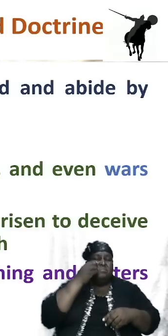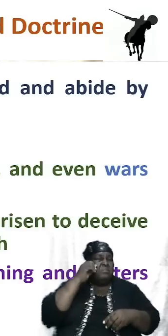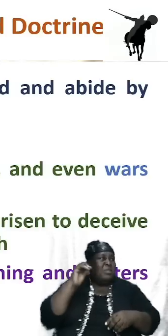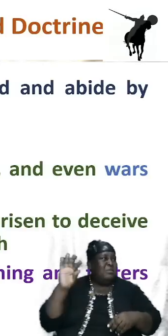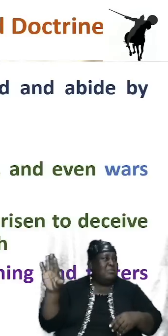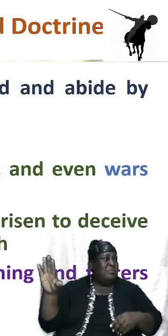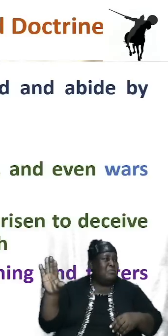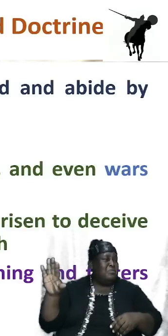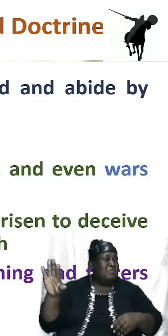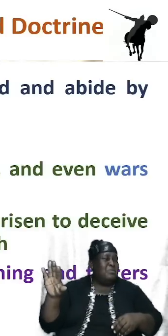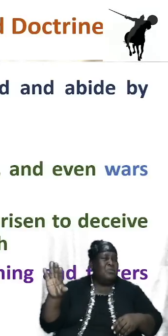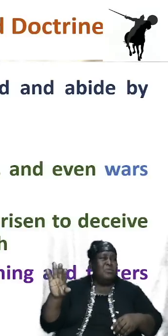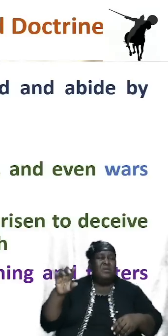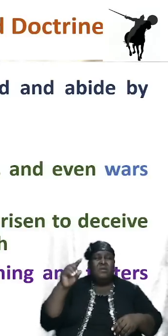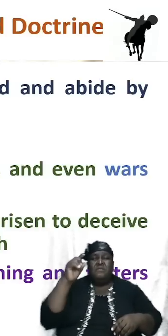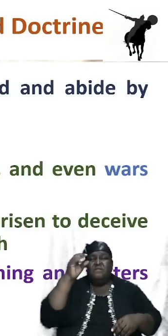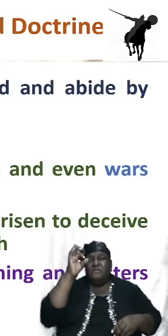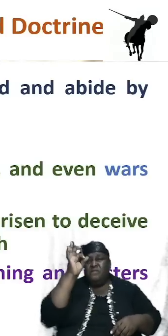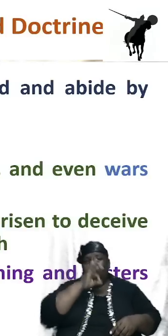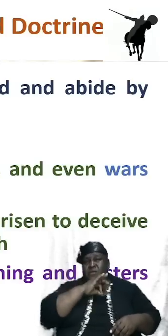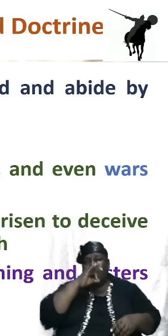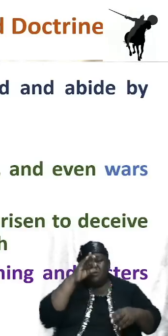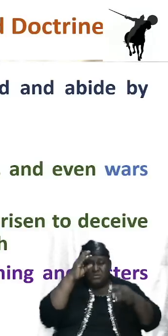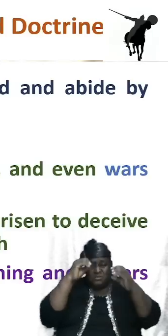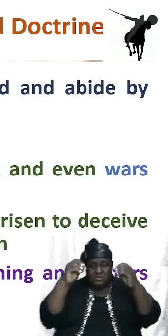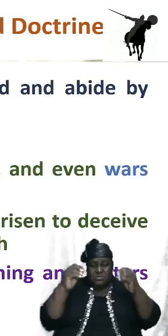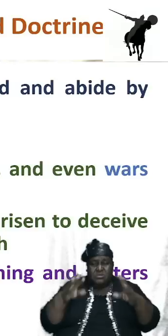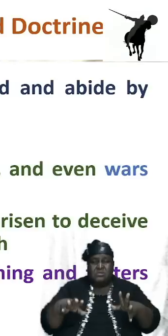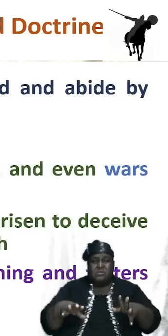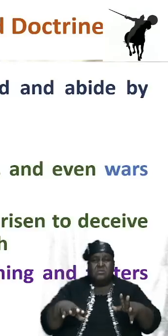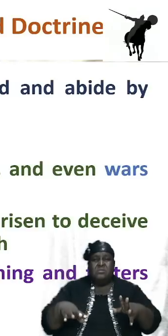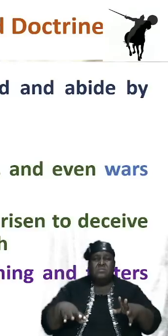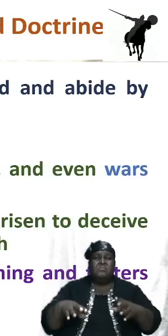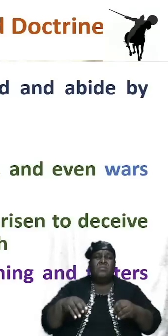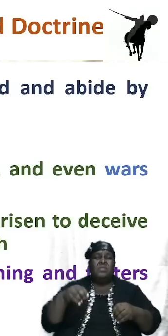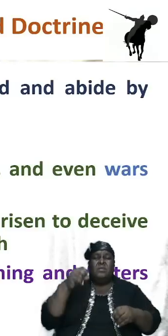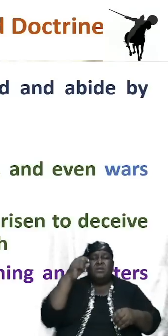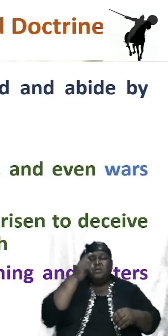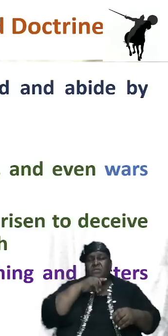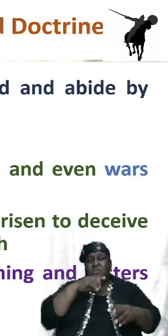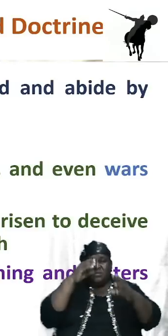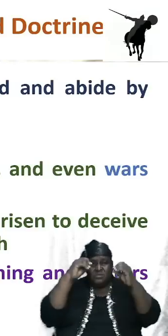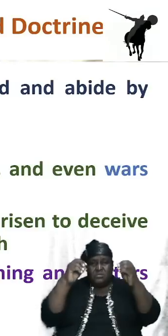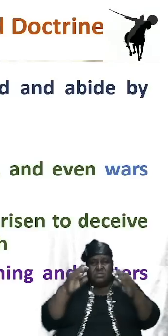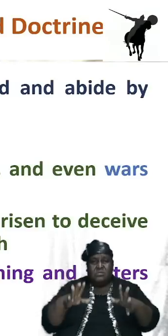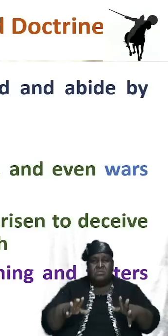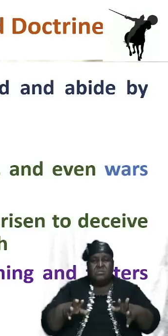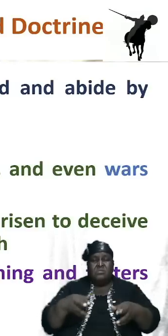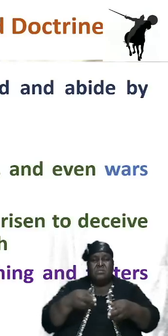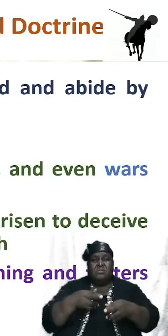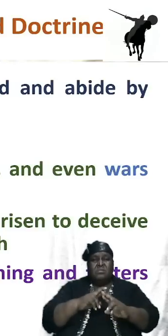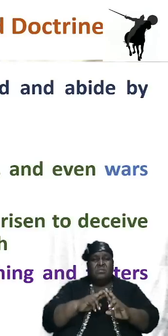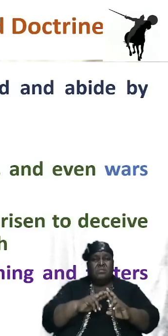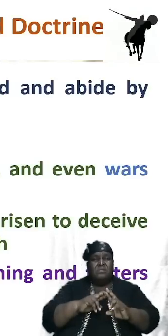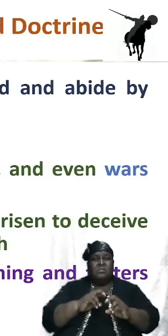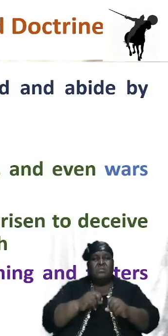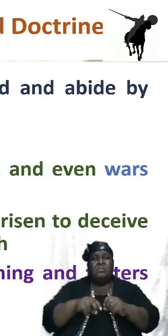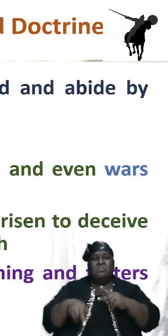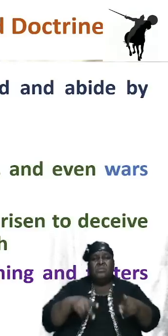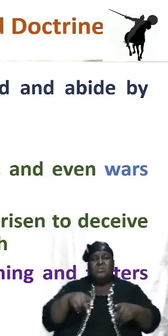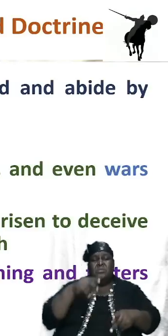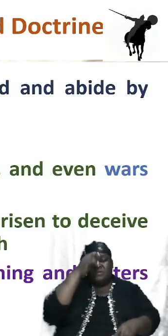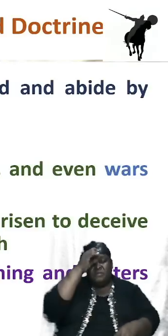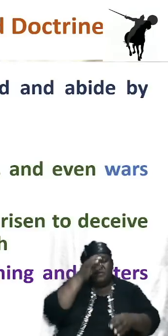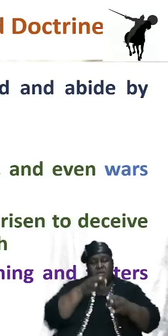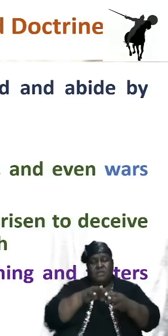have realized that false prophets, teachers, and doctrines have arisen to deceive the people who are faithful in the house of